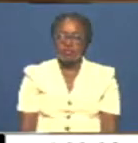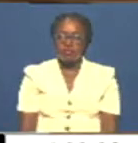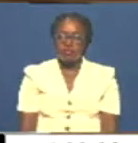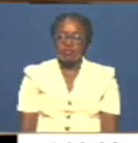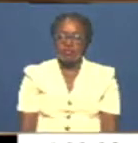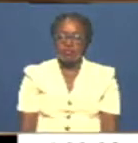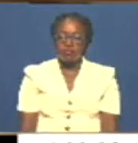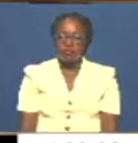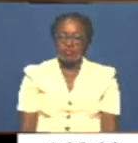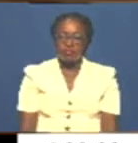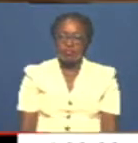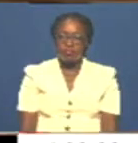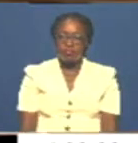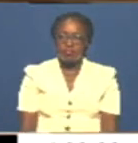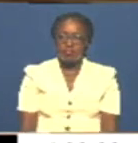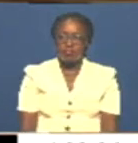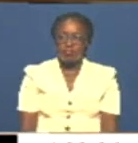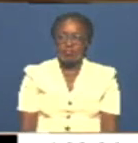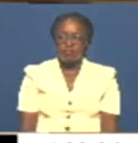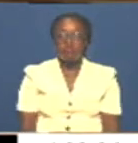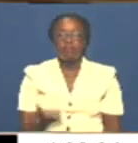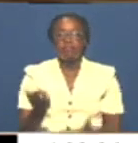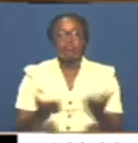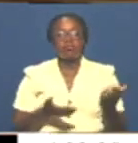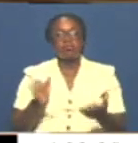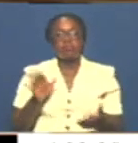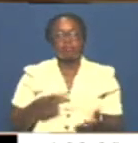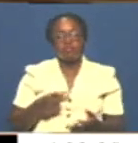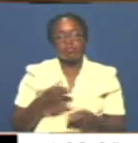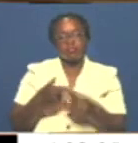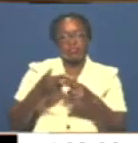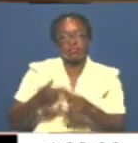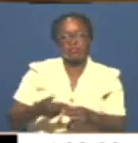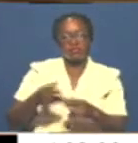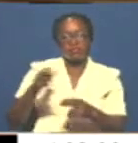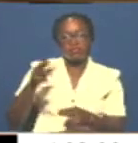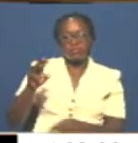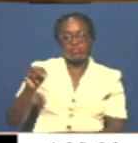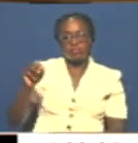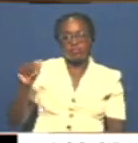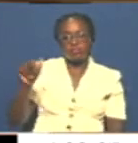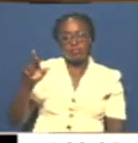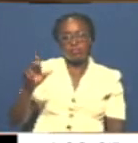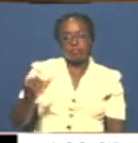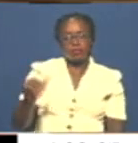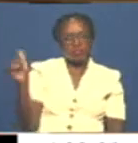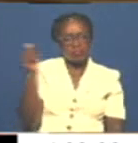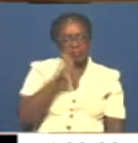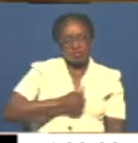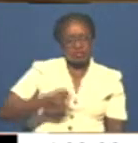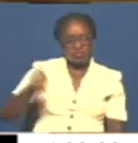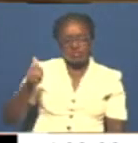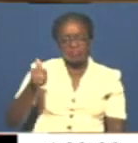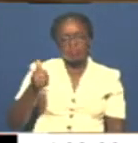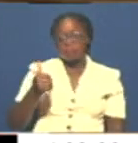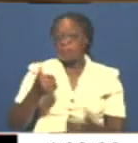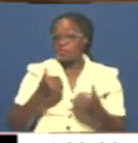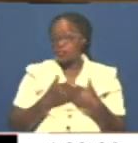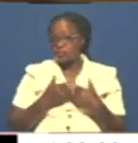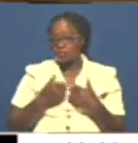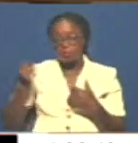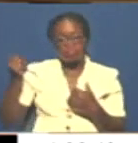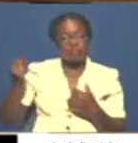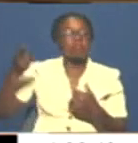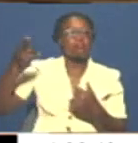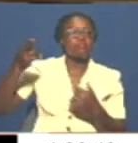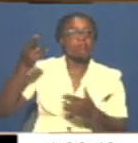And out to the corridors of justice, where businesswoman Mary Wambui Mungai has denied two counts of being in possession of a firearm